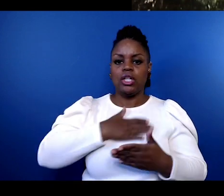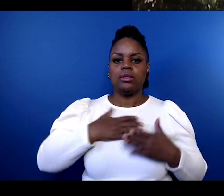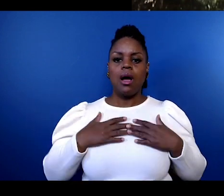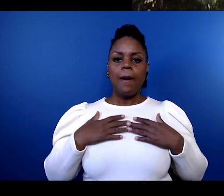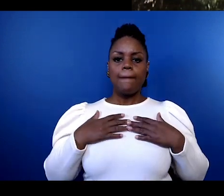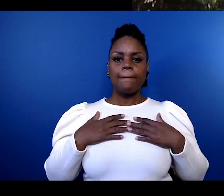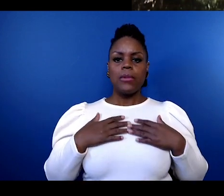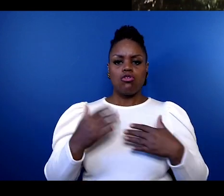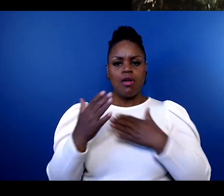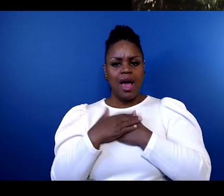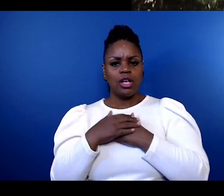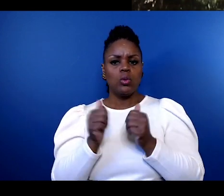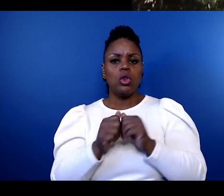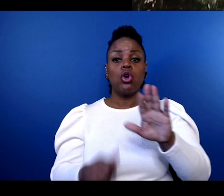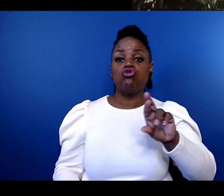at a steady incline.